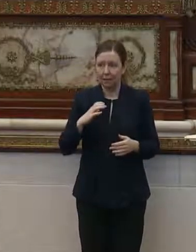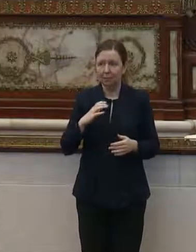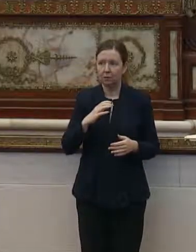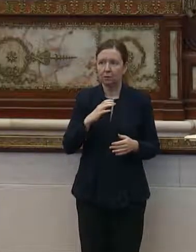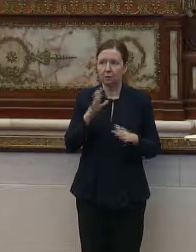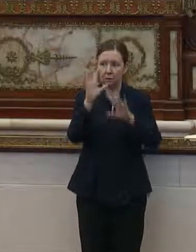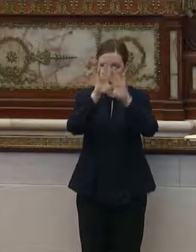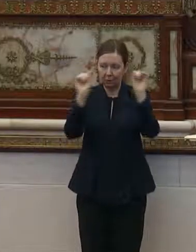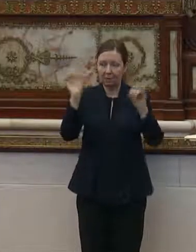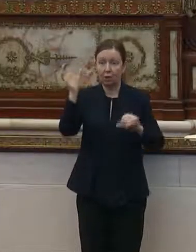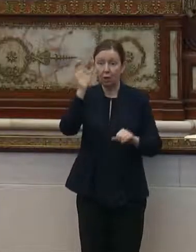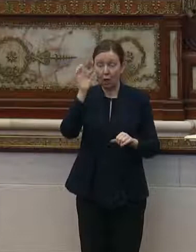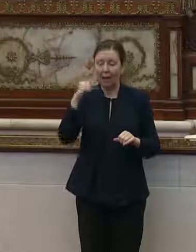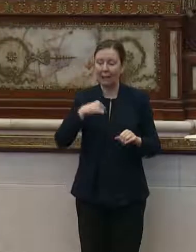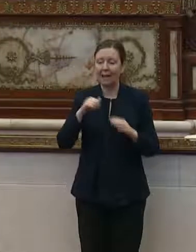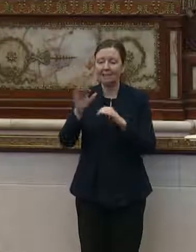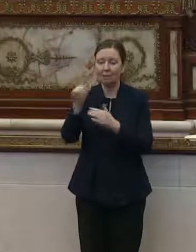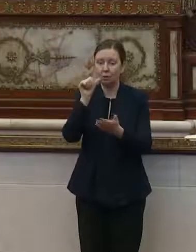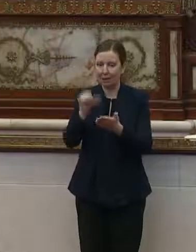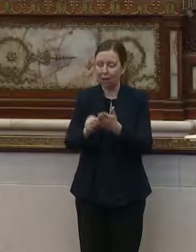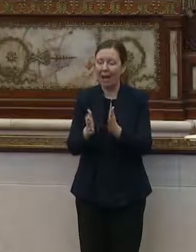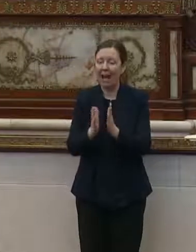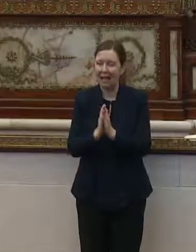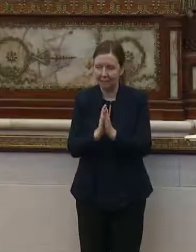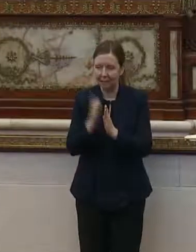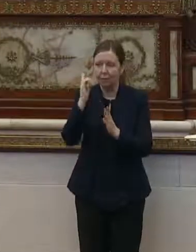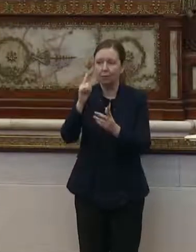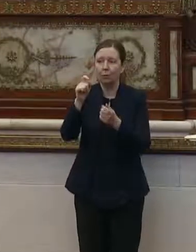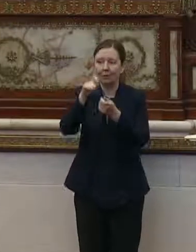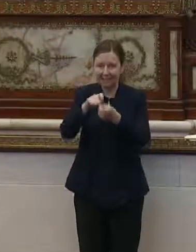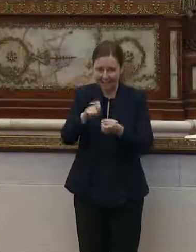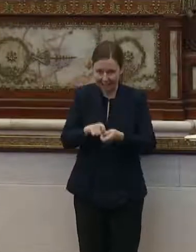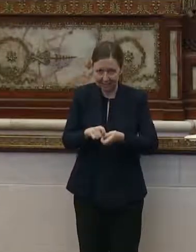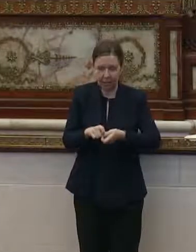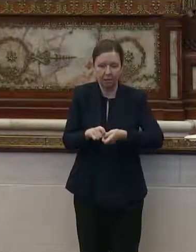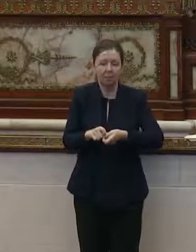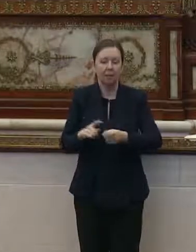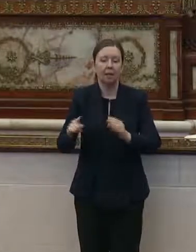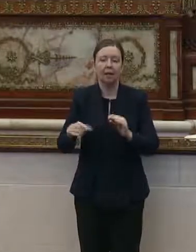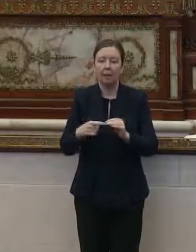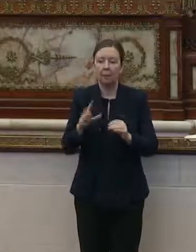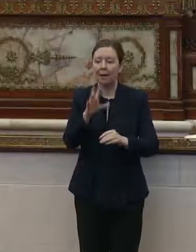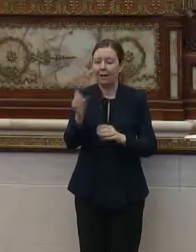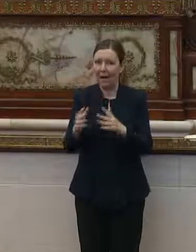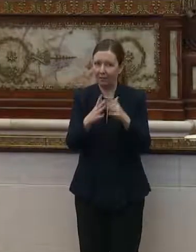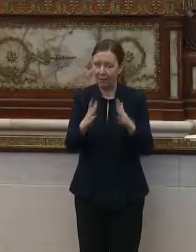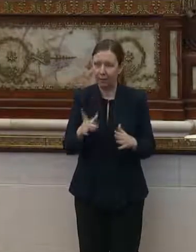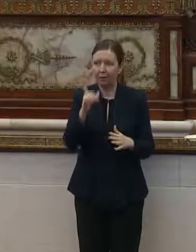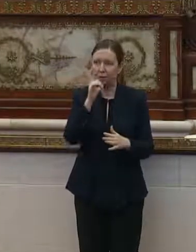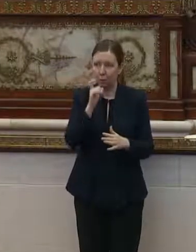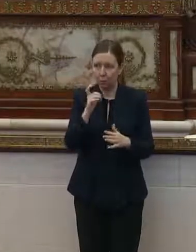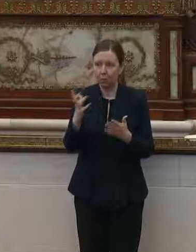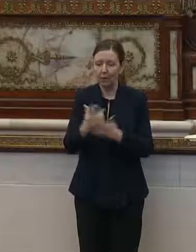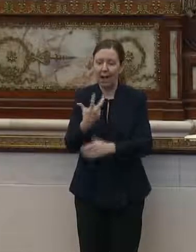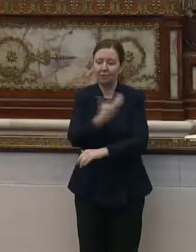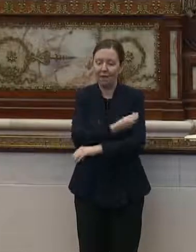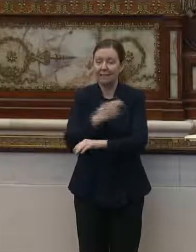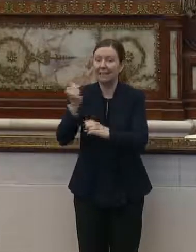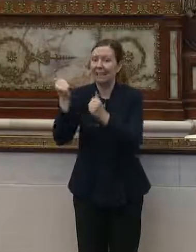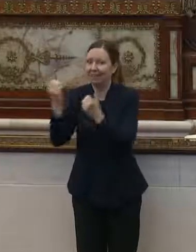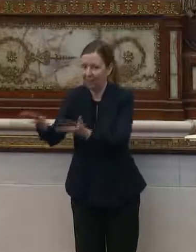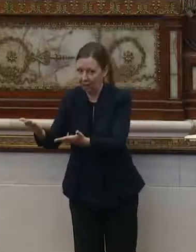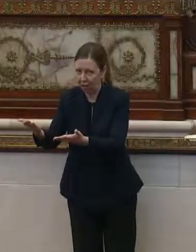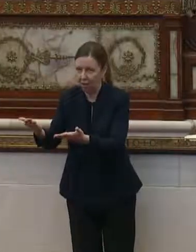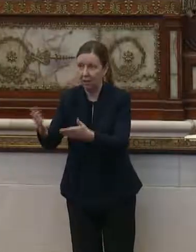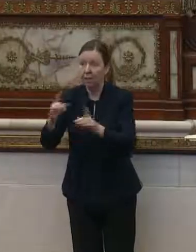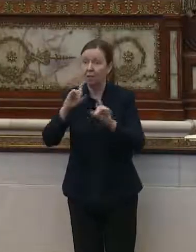Council President Clark and I sent you a letter asking for the details of African Americans who have been vaccinated on site, and